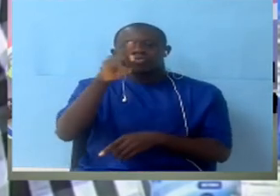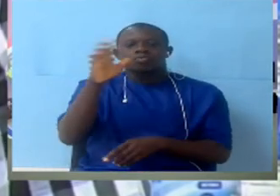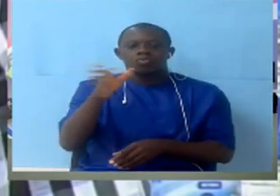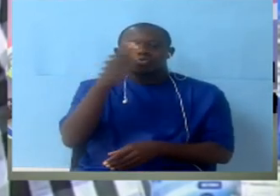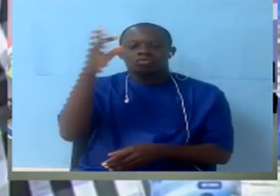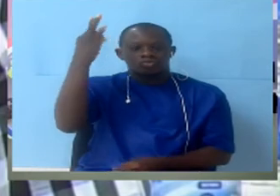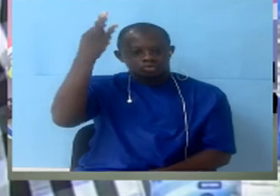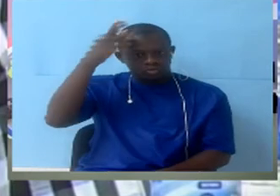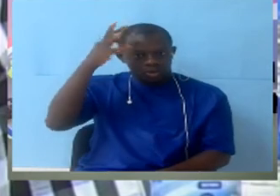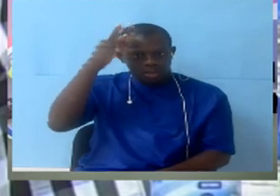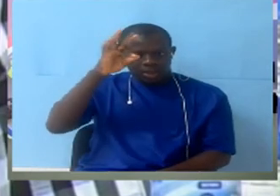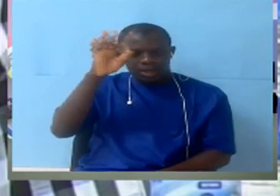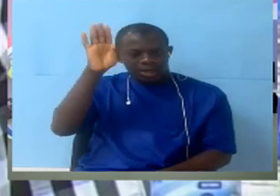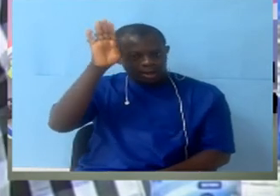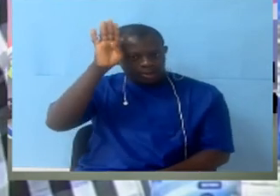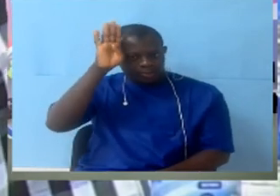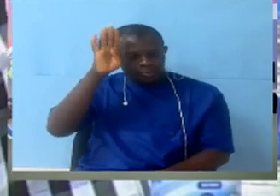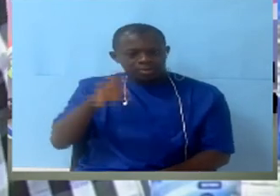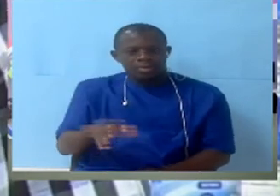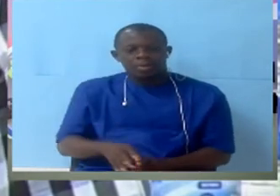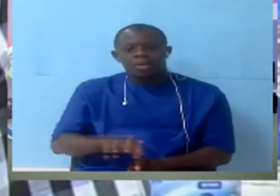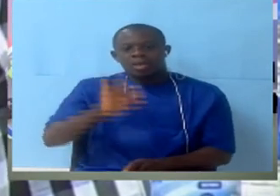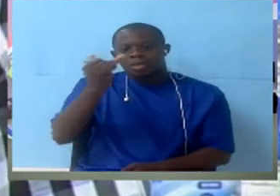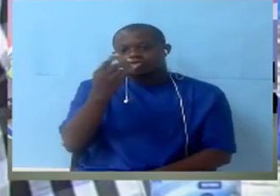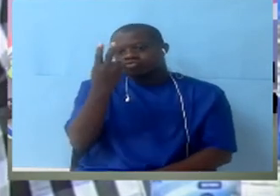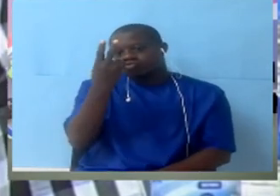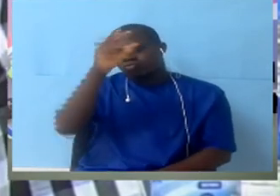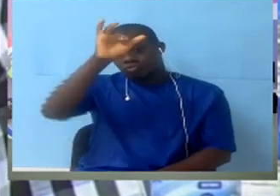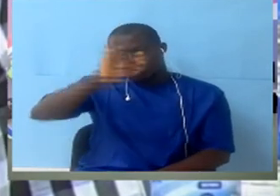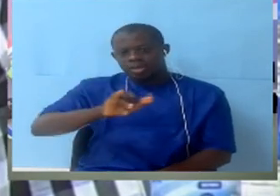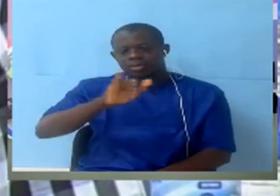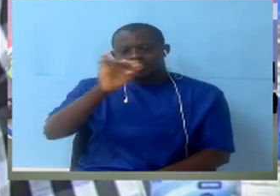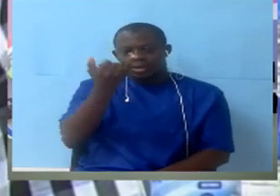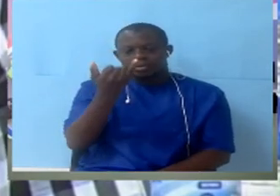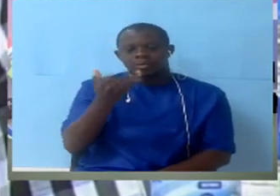For 2 years, yes. And in